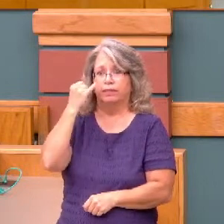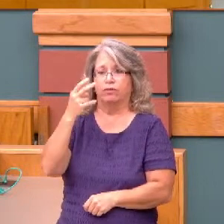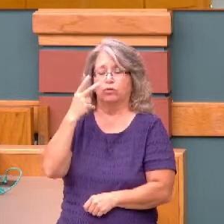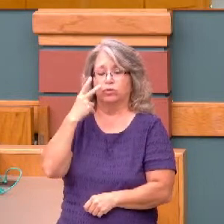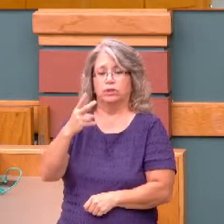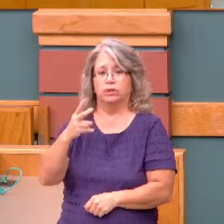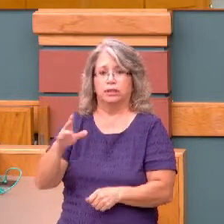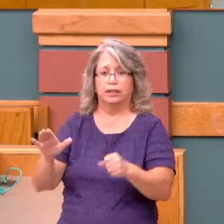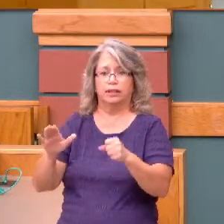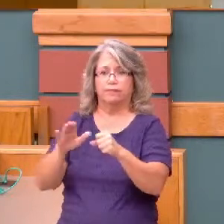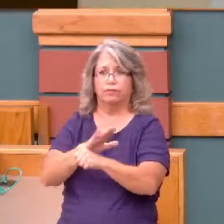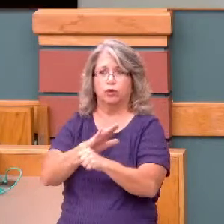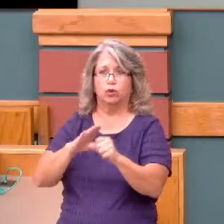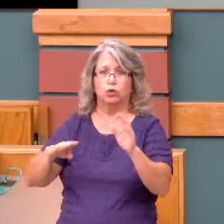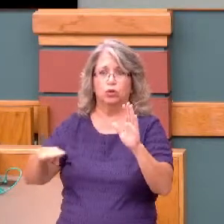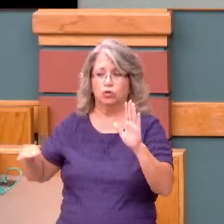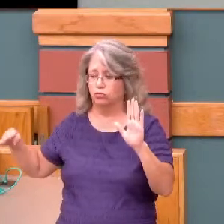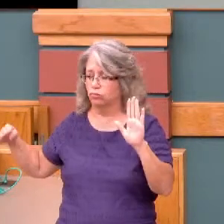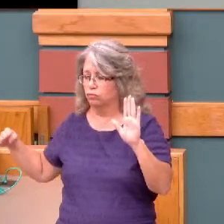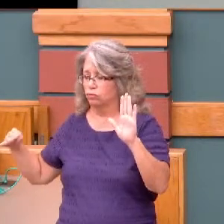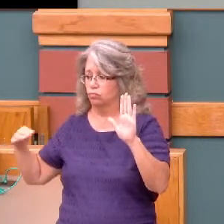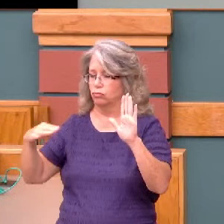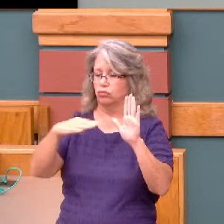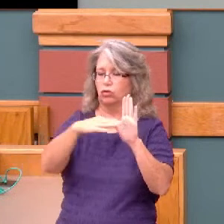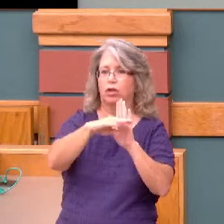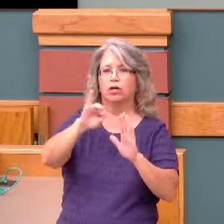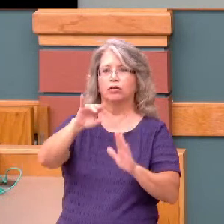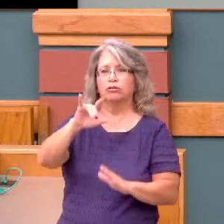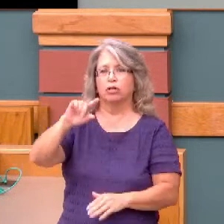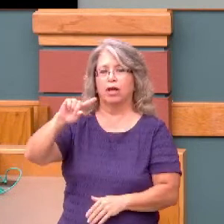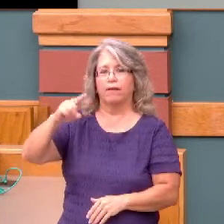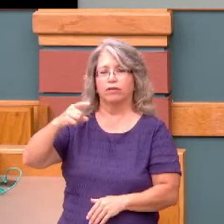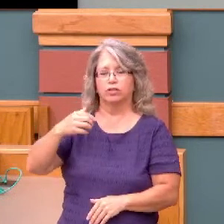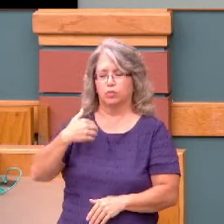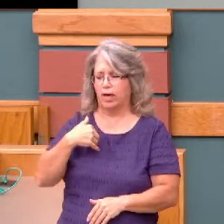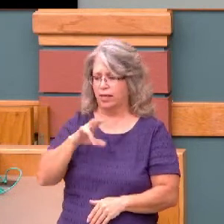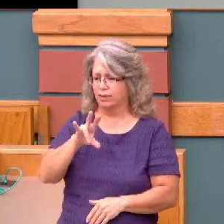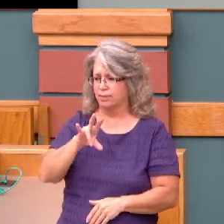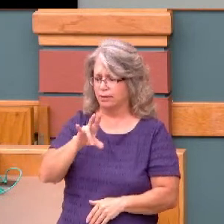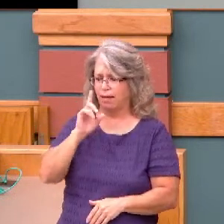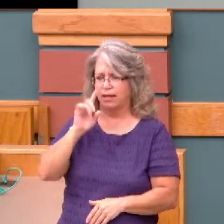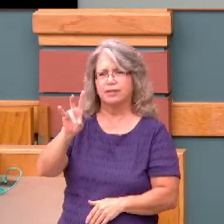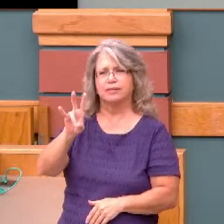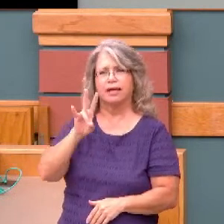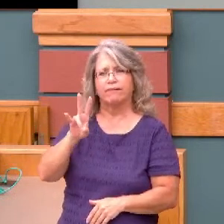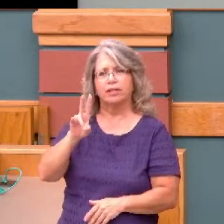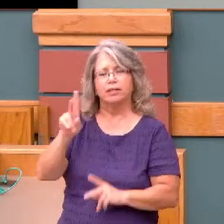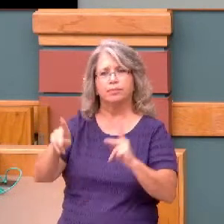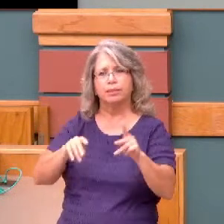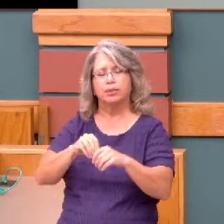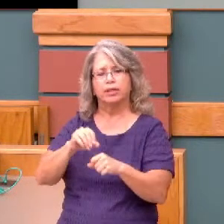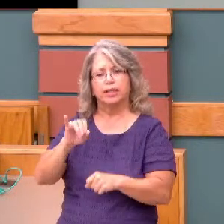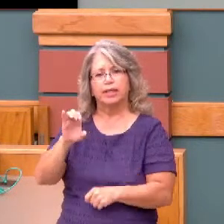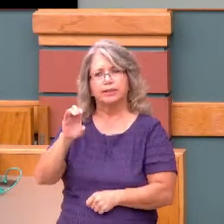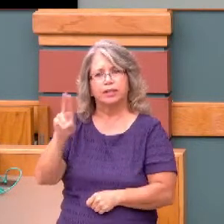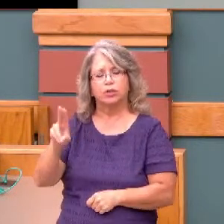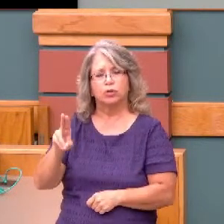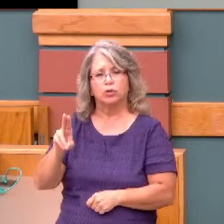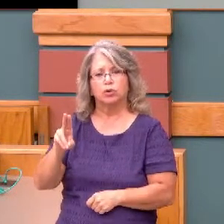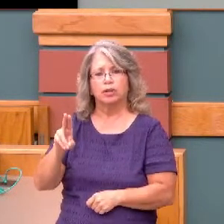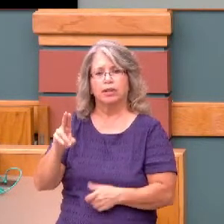it's a steep incline. I think July 1st, we had 7 cases. We've continued to increase today